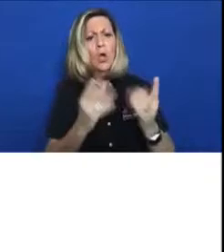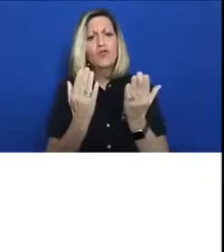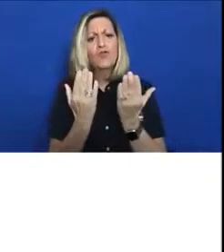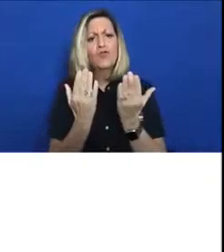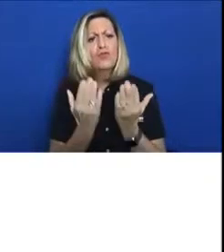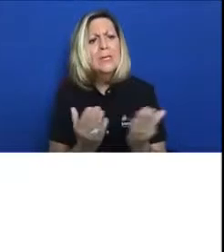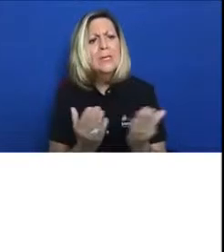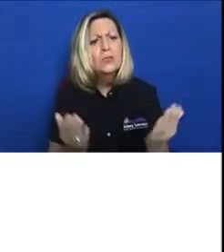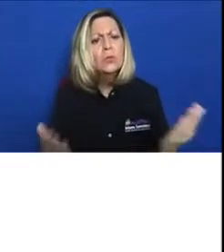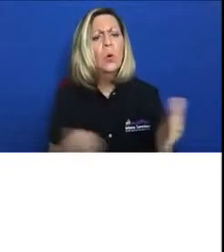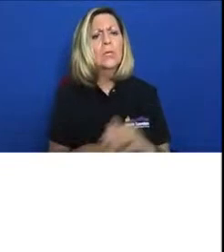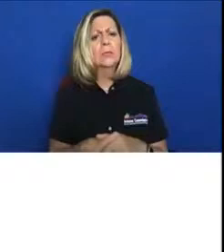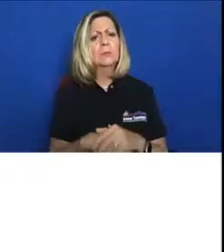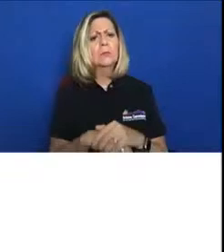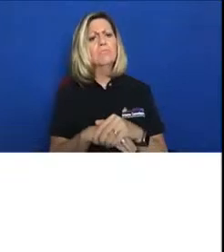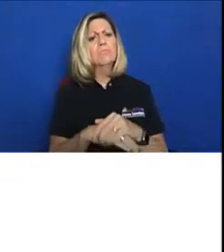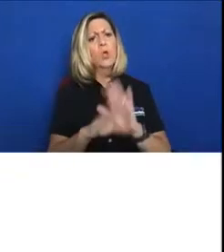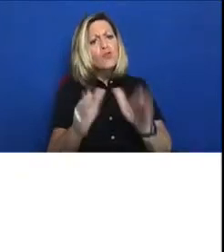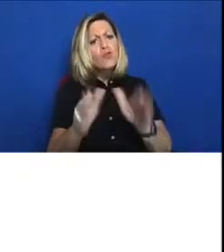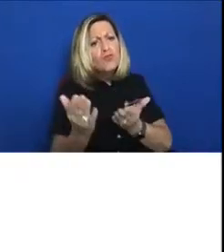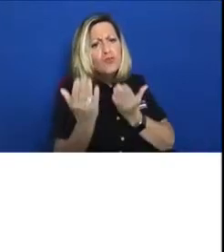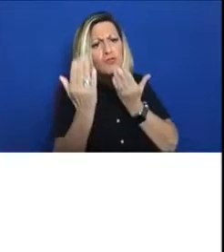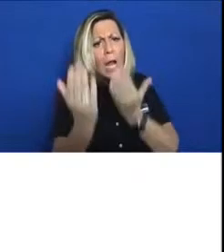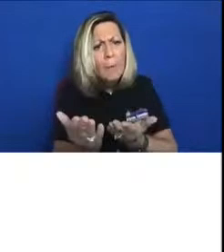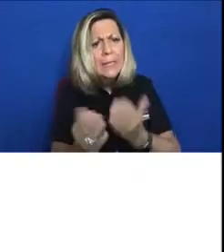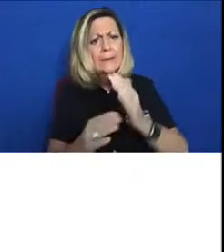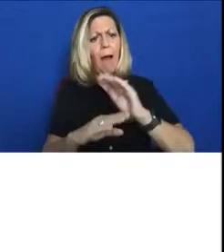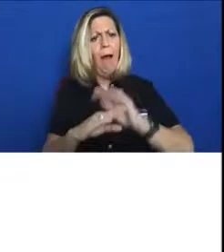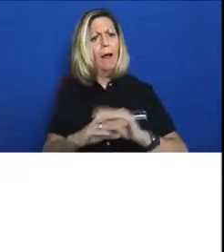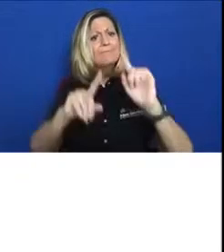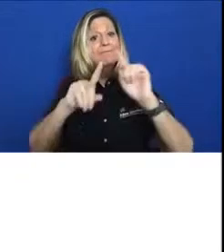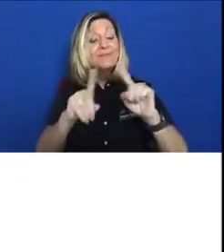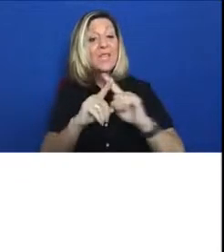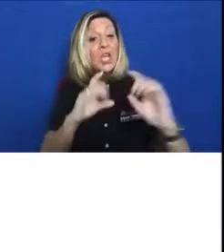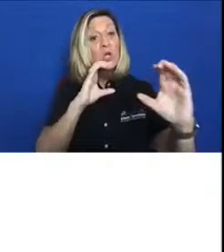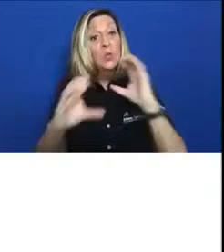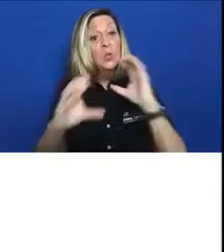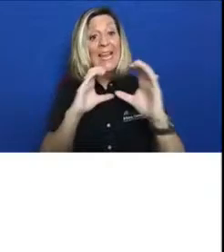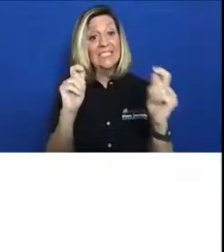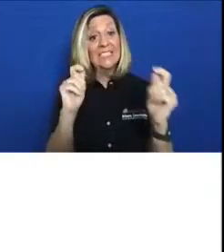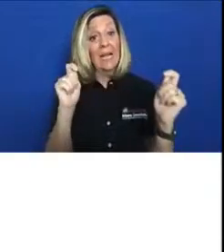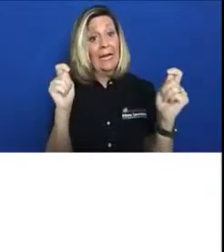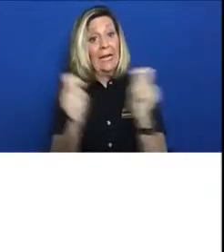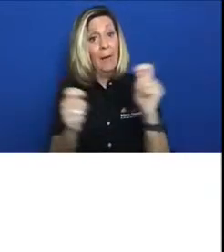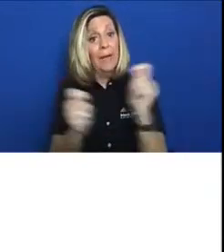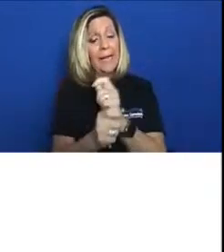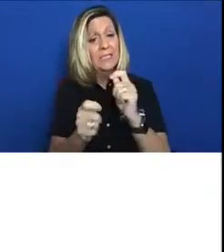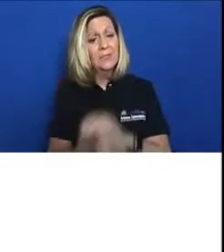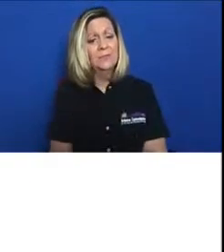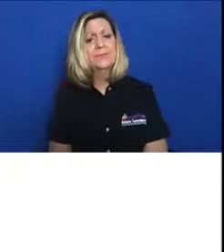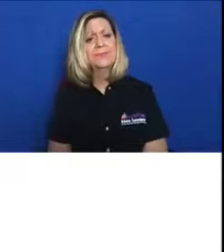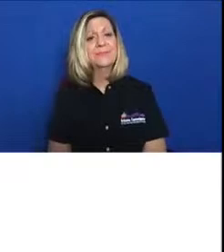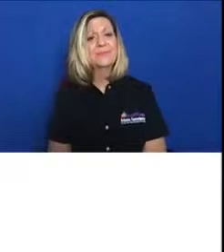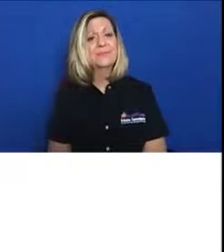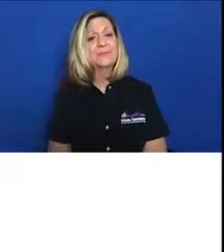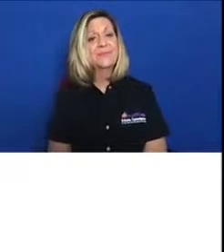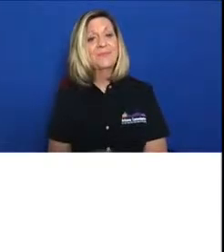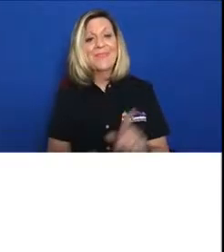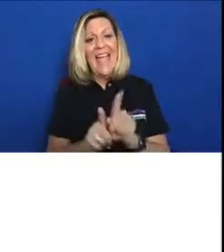That employment guide is meant to help employers with resources and recommendations on different